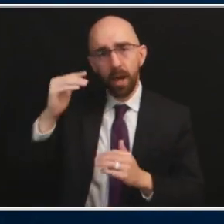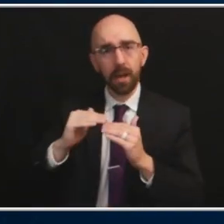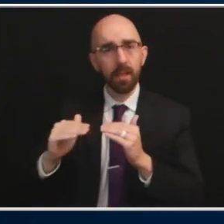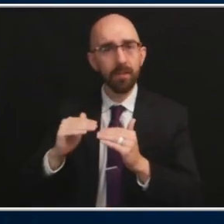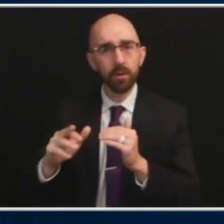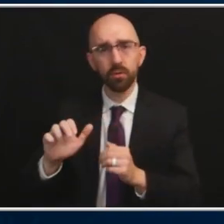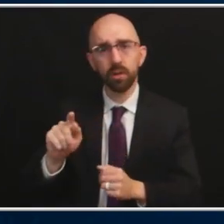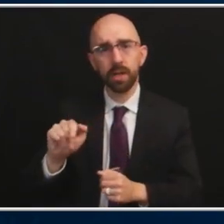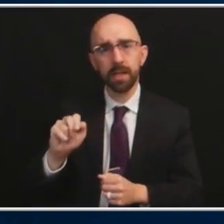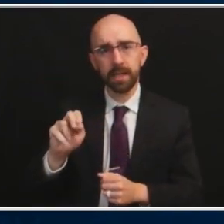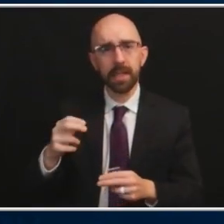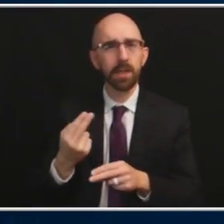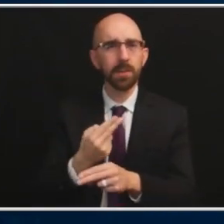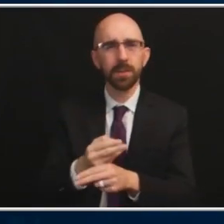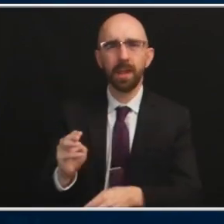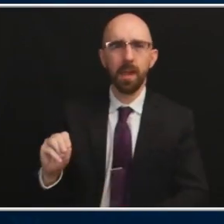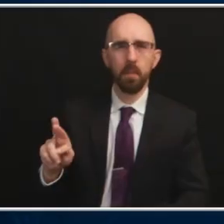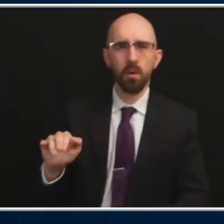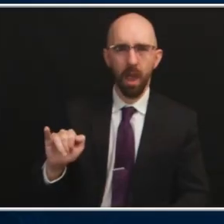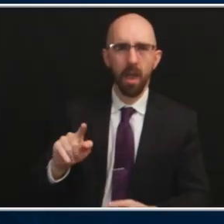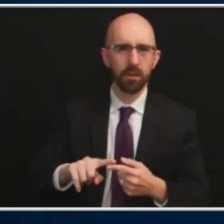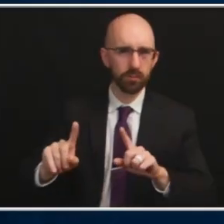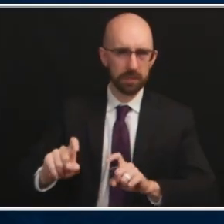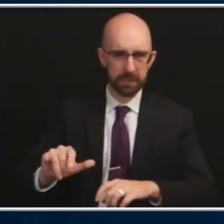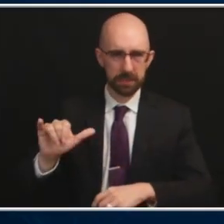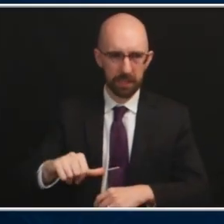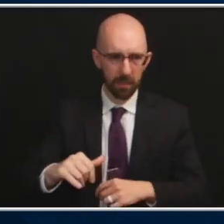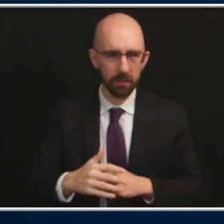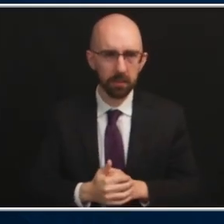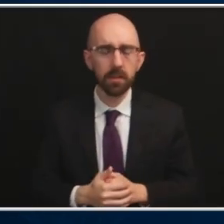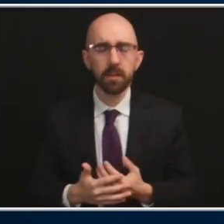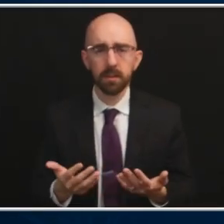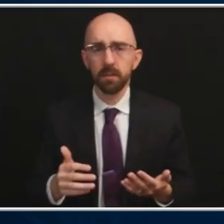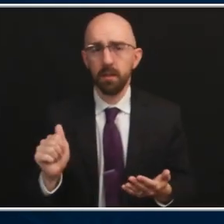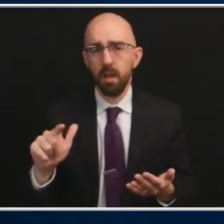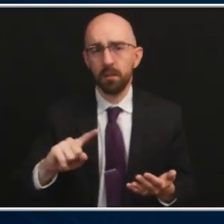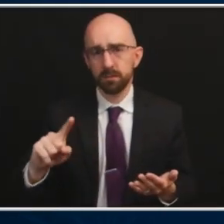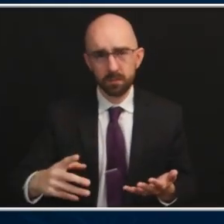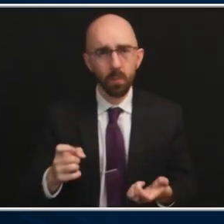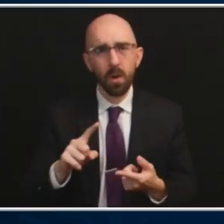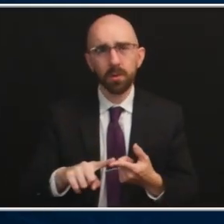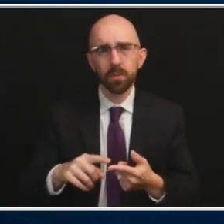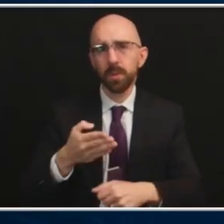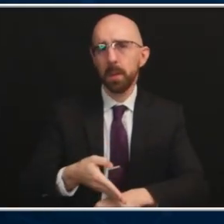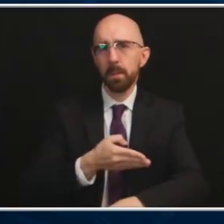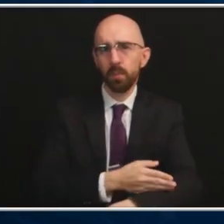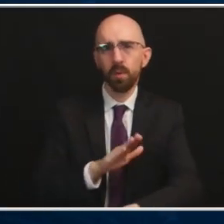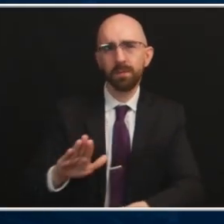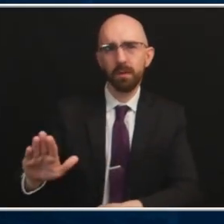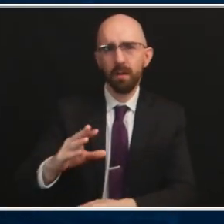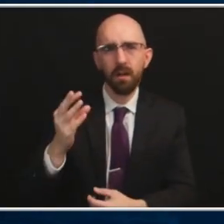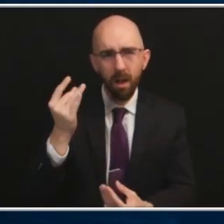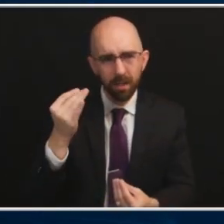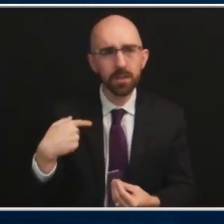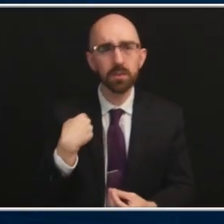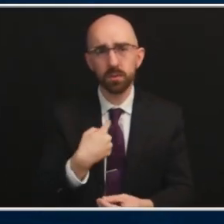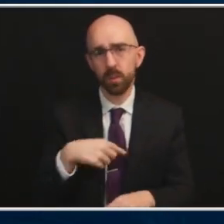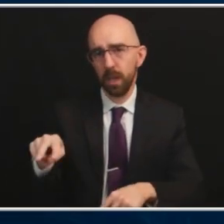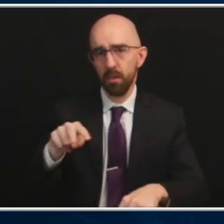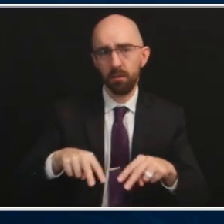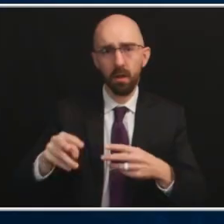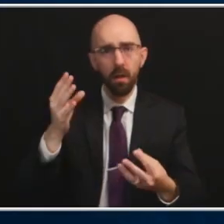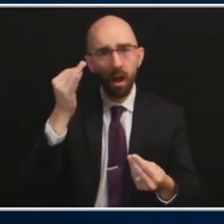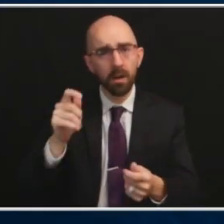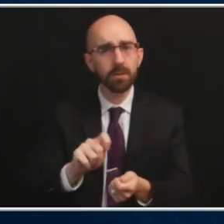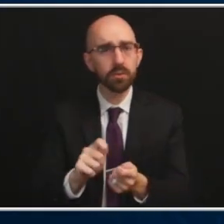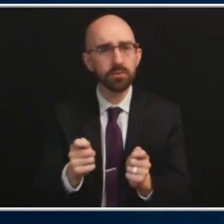machine. And then in Alzheimer's, we want to try to improve people's cognition. So we looked at cognitive changes over that